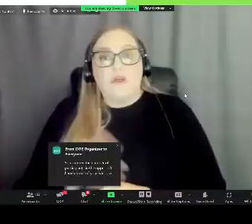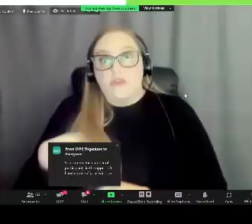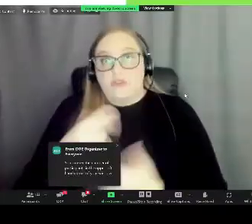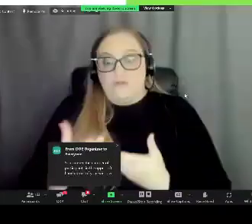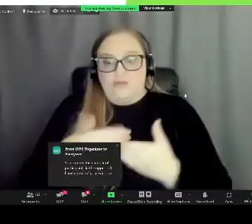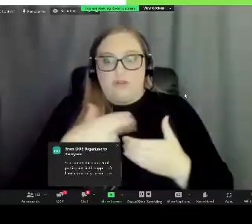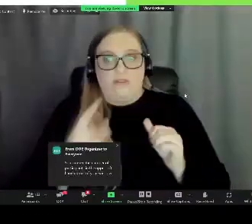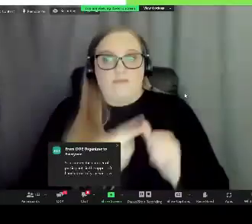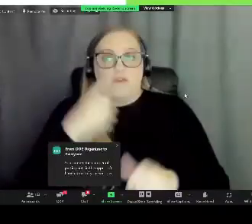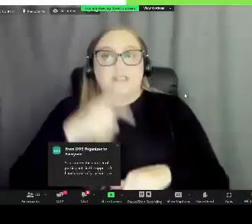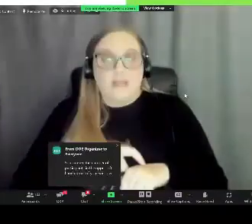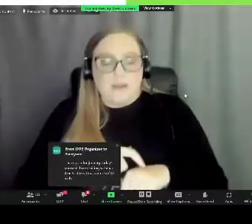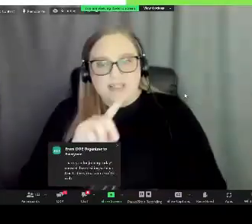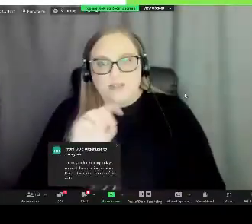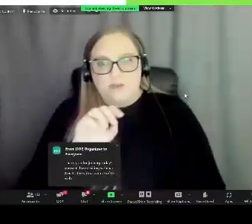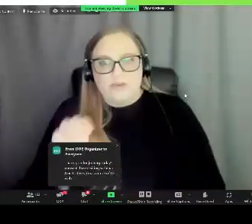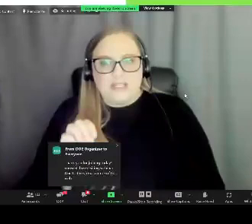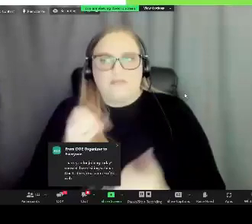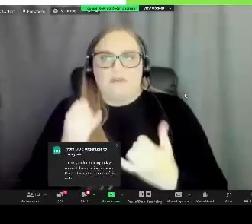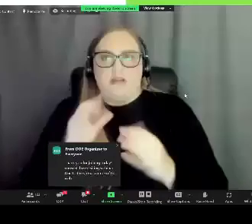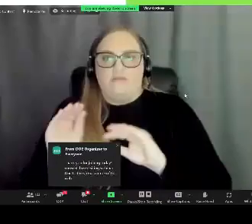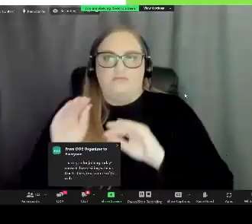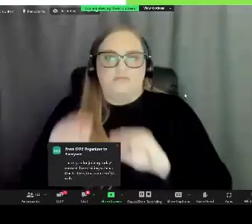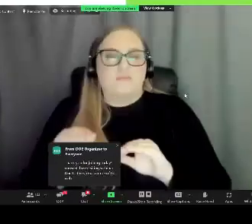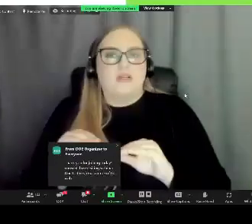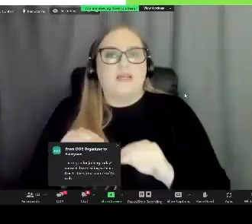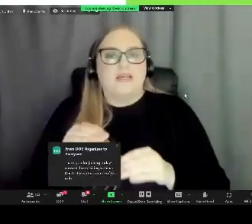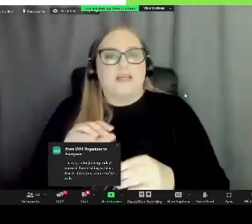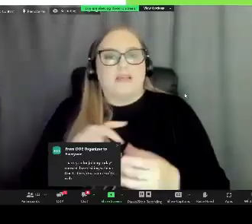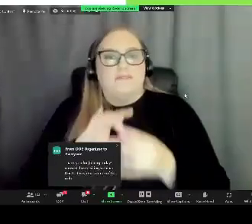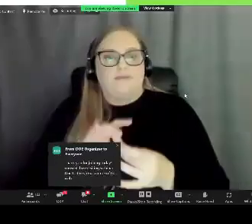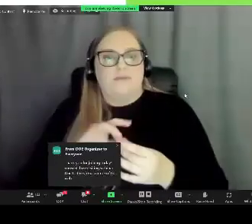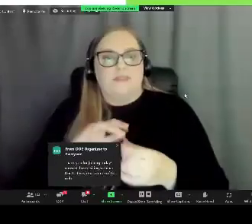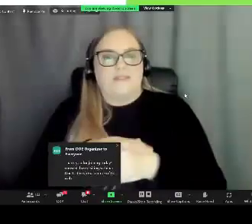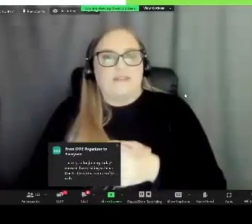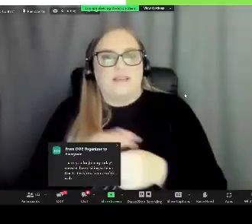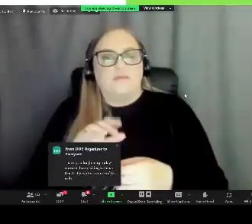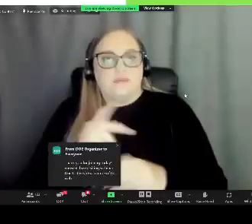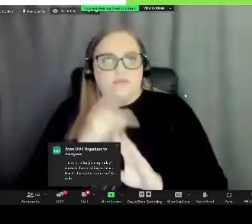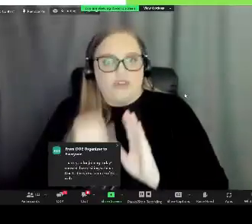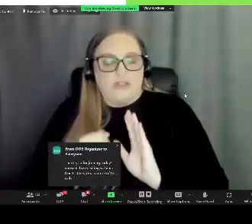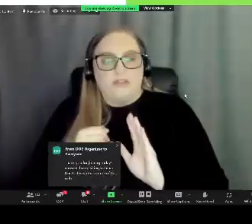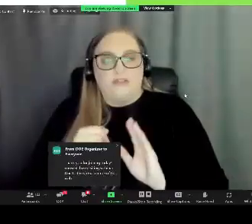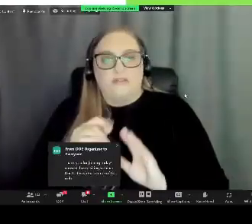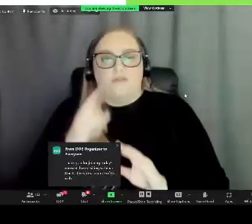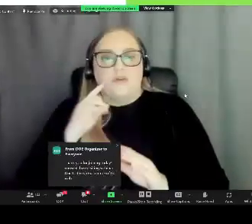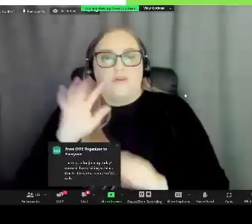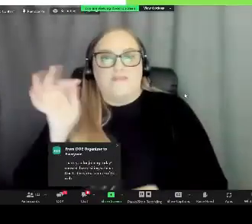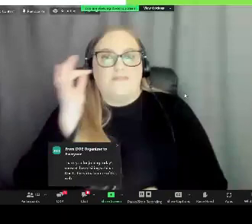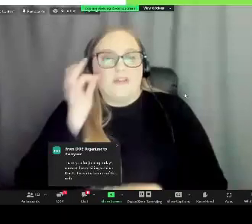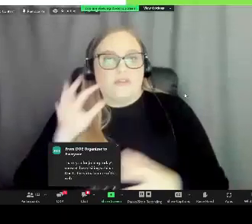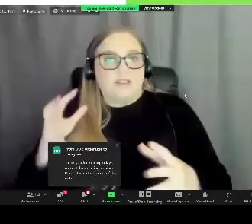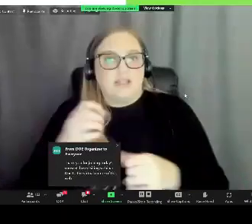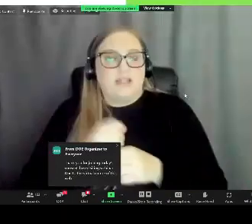first time, DOE is currently implementing a consent-based siting process to site one or more federal consolidated interim storage facilities for